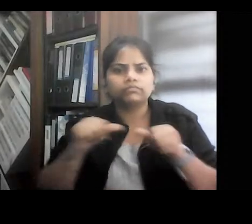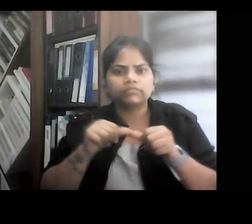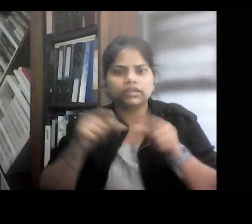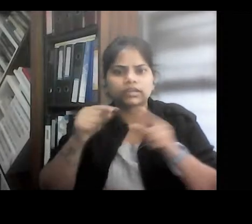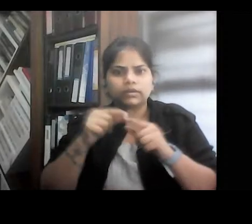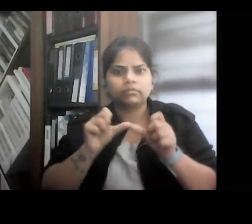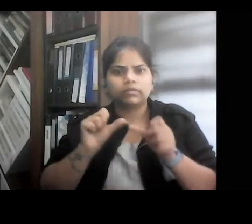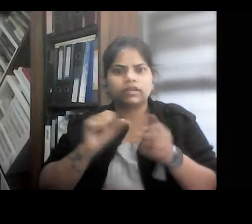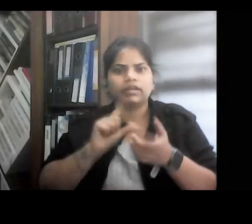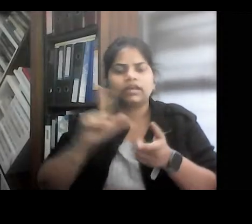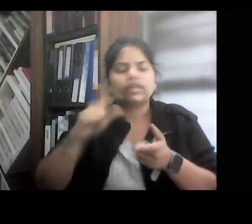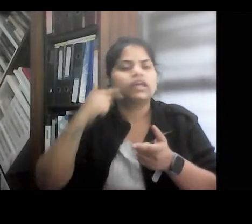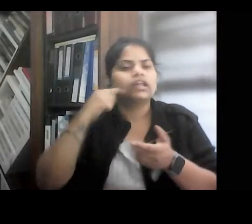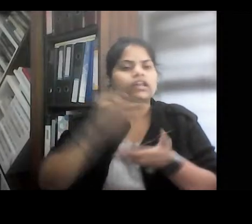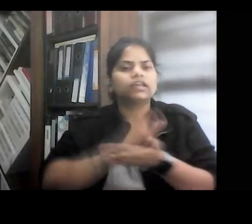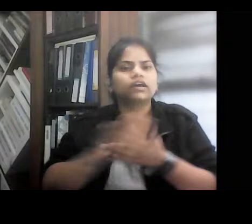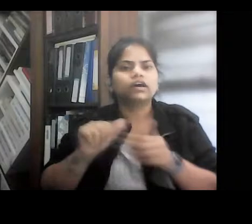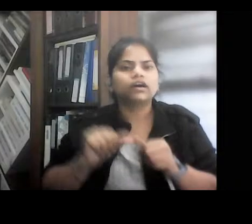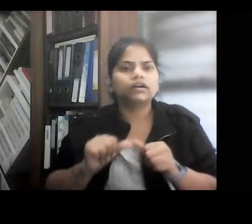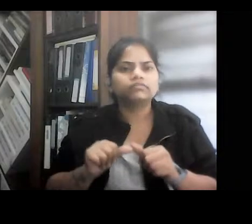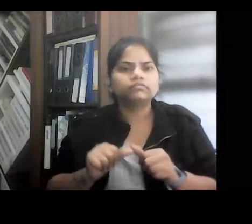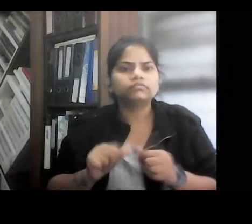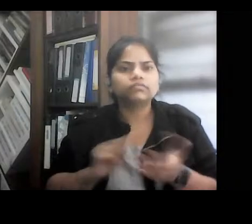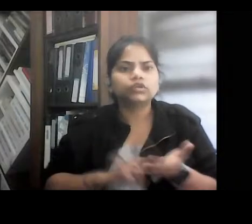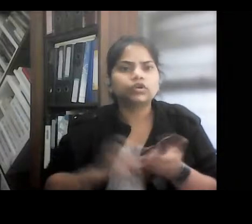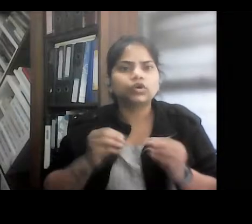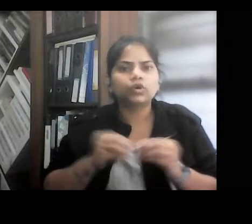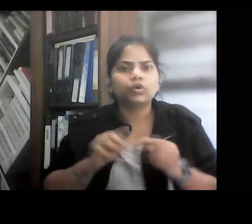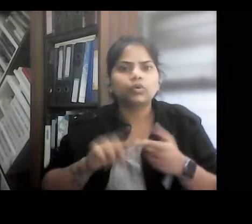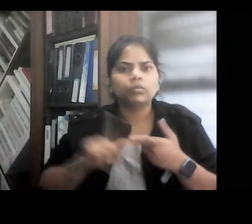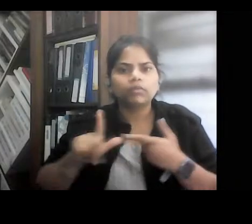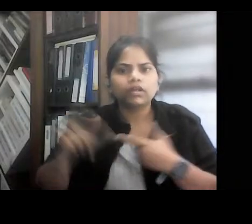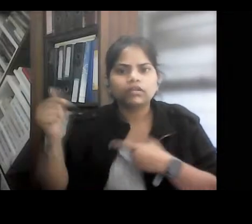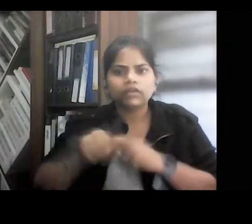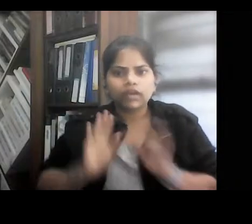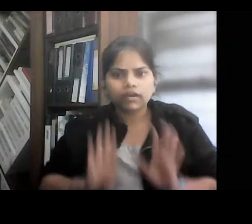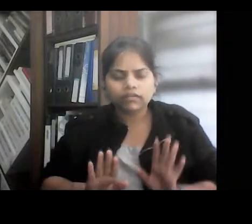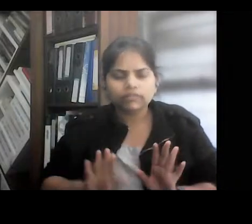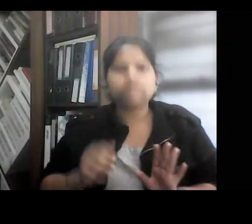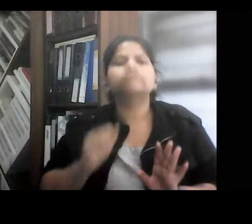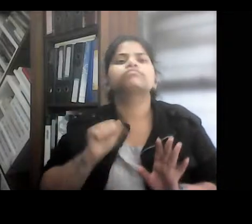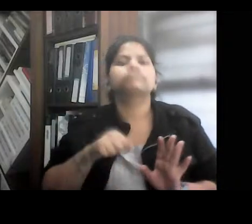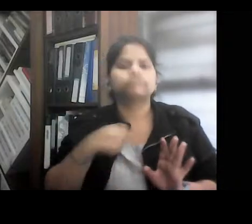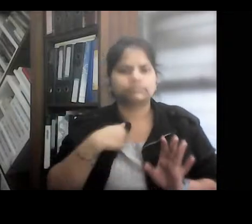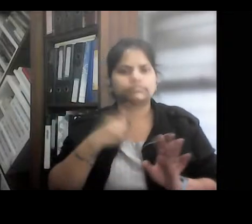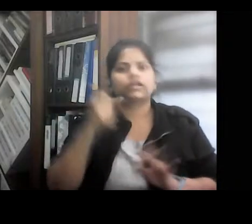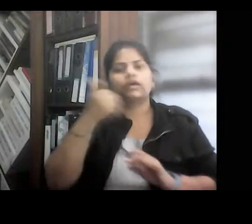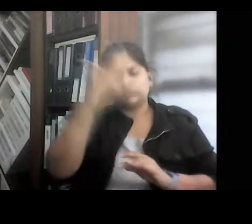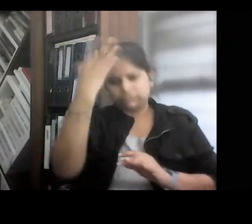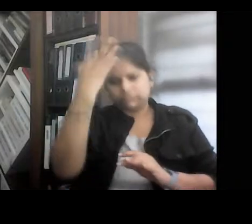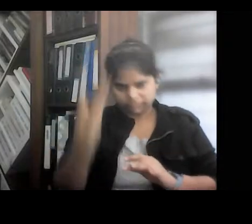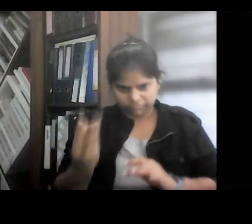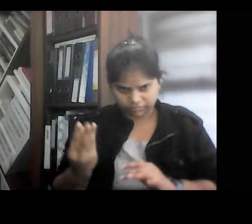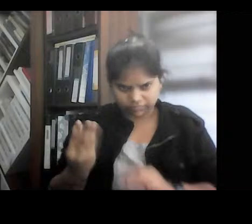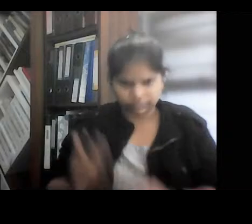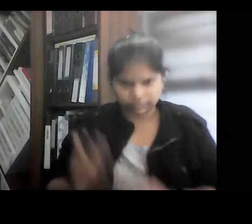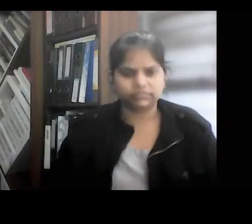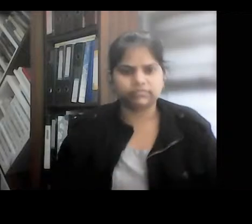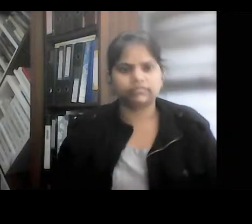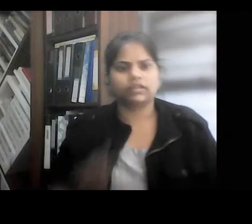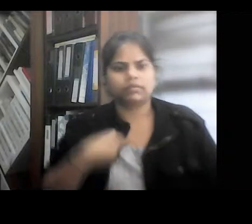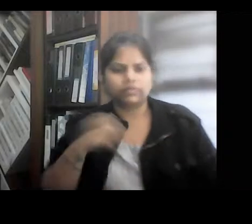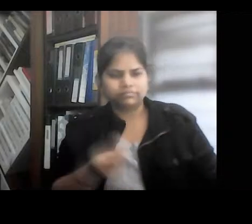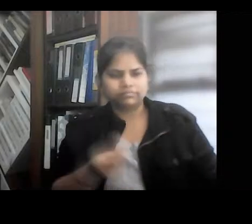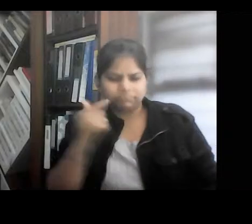Noble, are you here? Yeah, I'm here. Good evening. Okay. Yes, good evening, Noble. I'll just quickly introduce you before